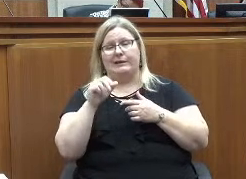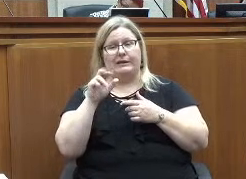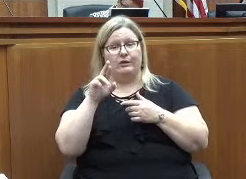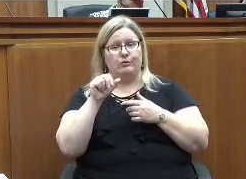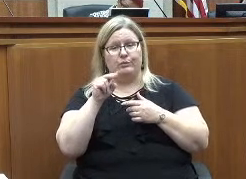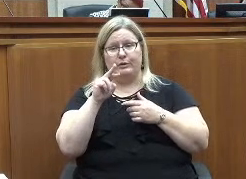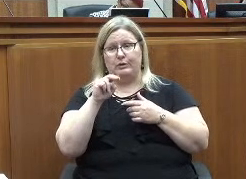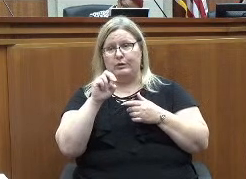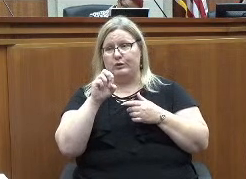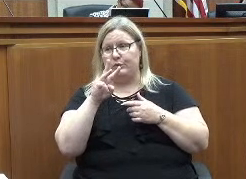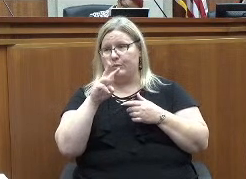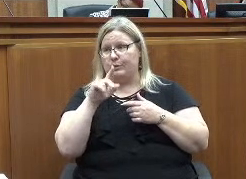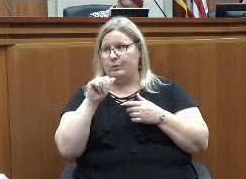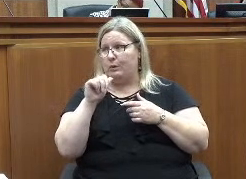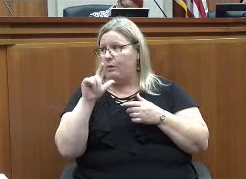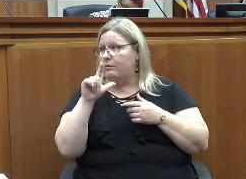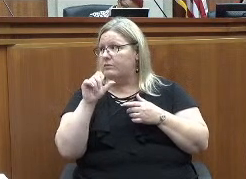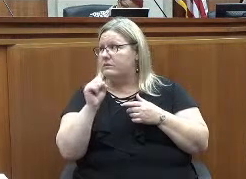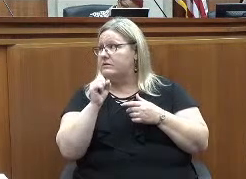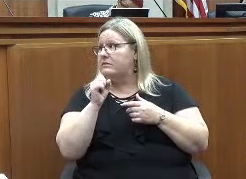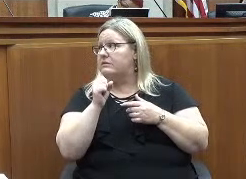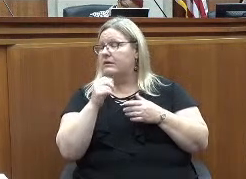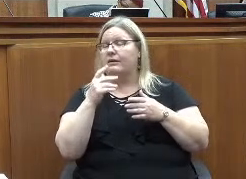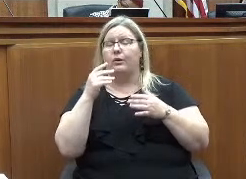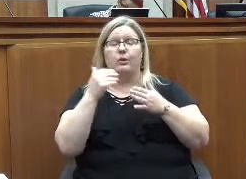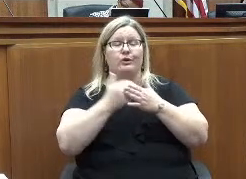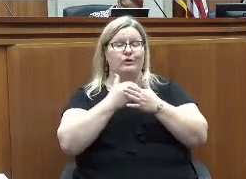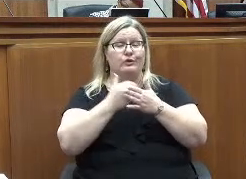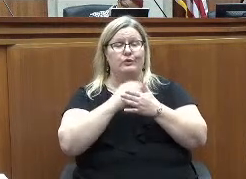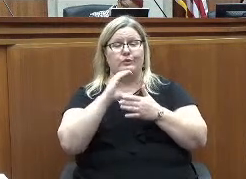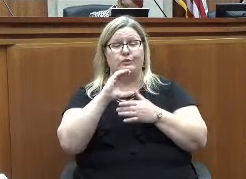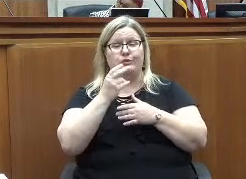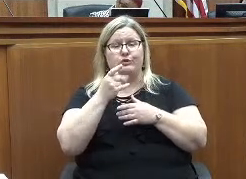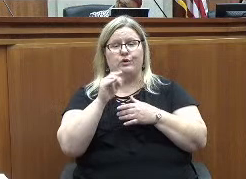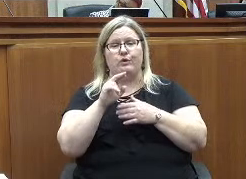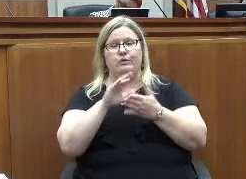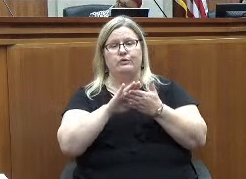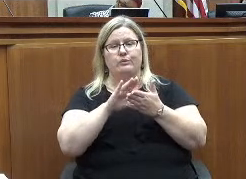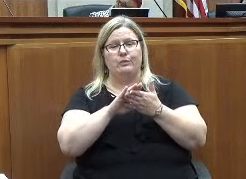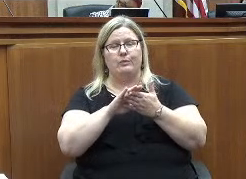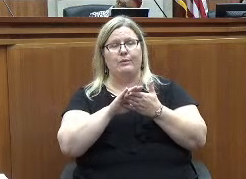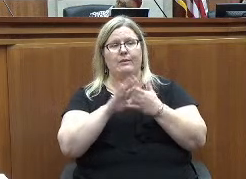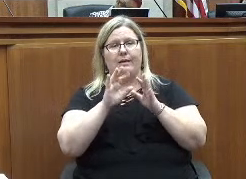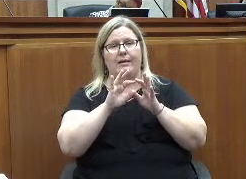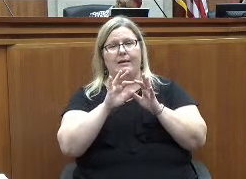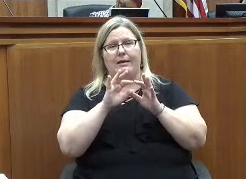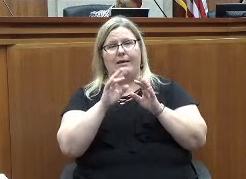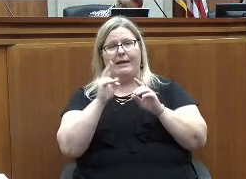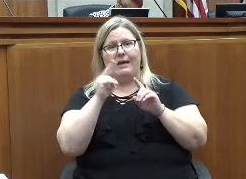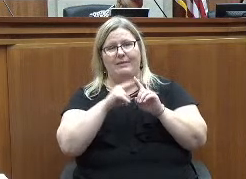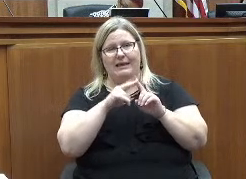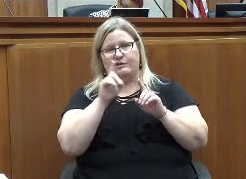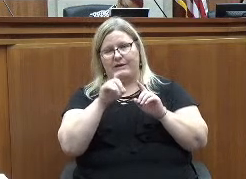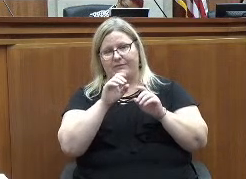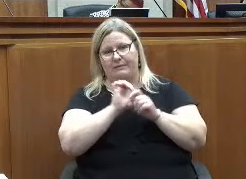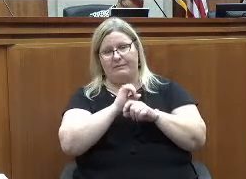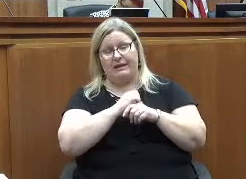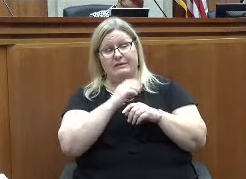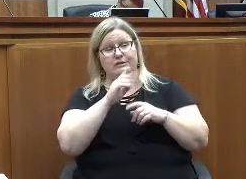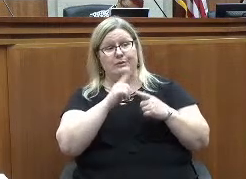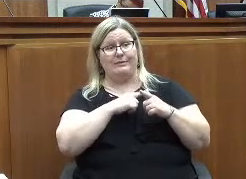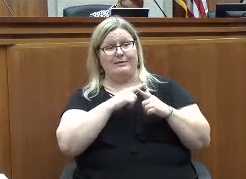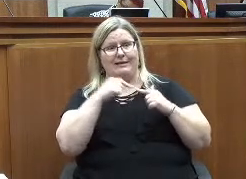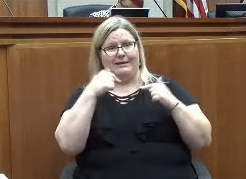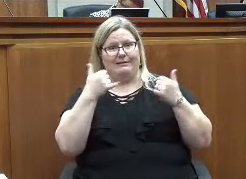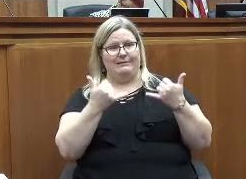or I guess new charter school applications have to be made, so that this board can make those